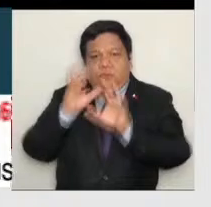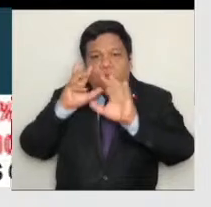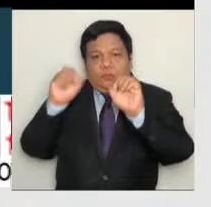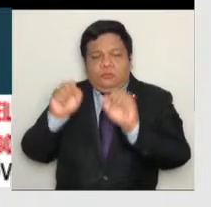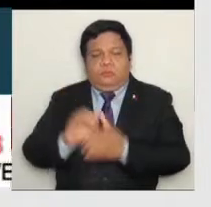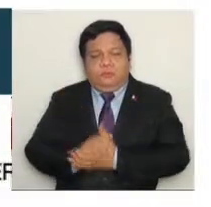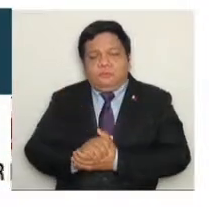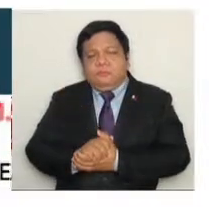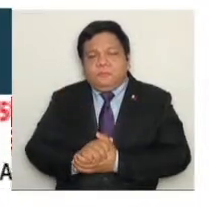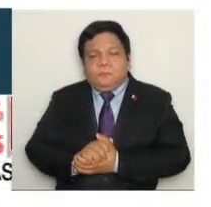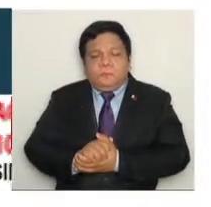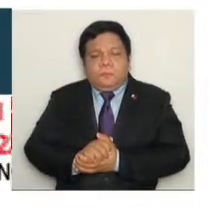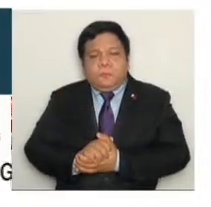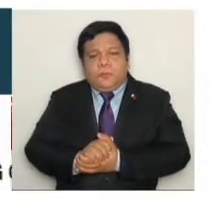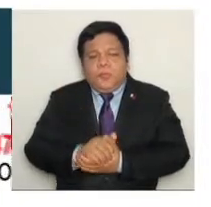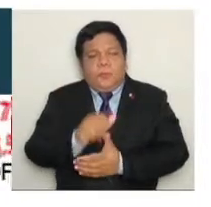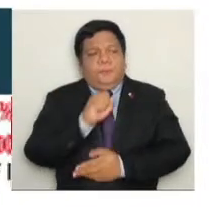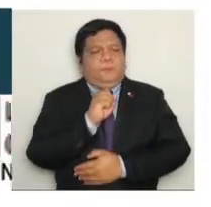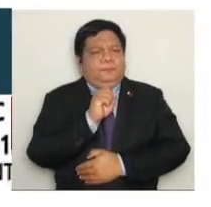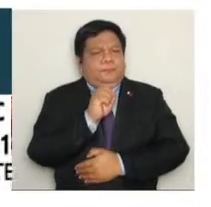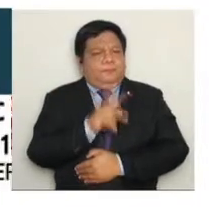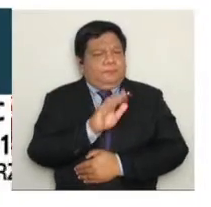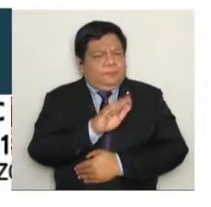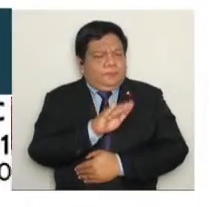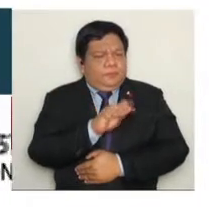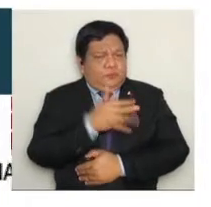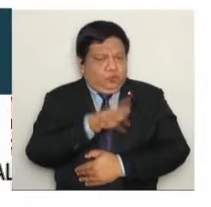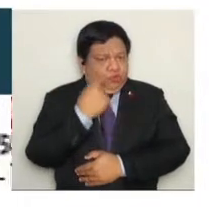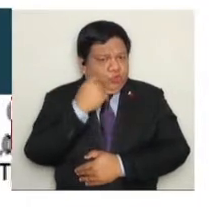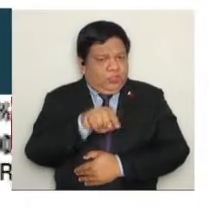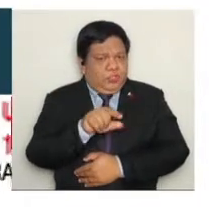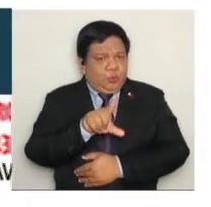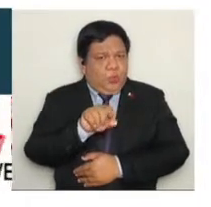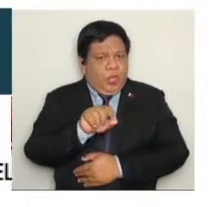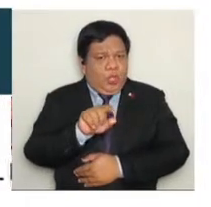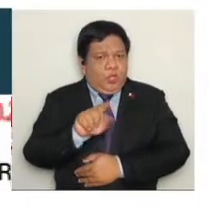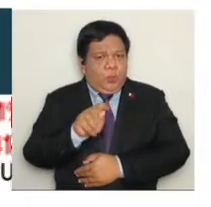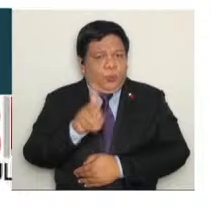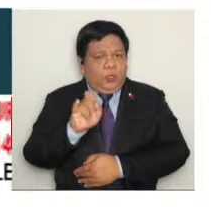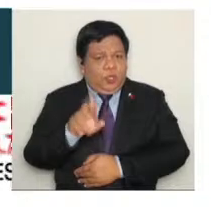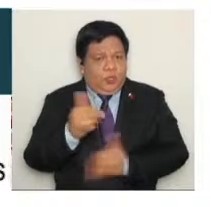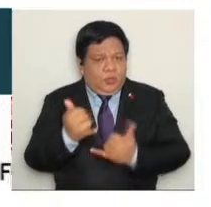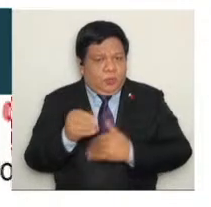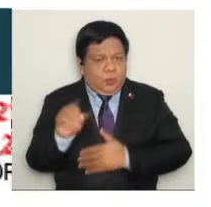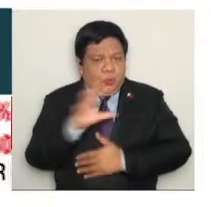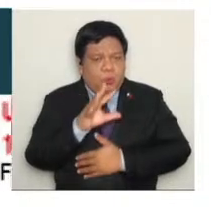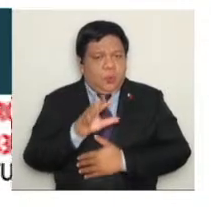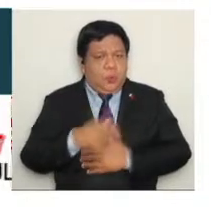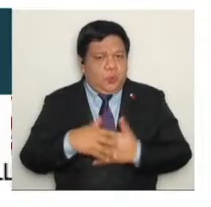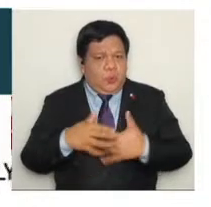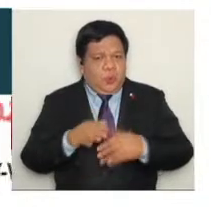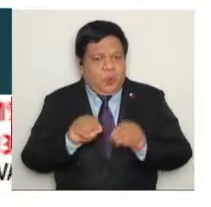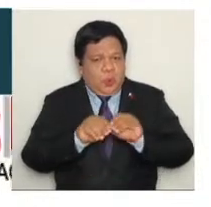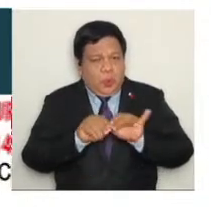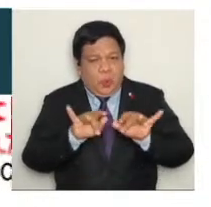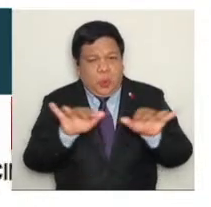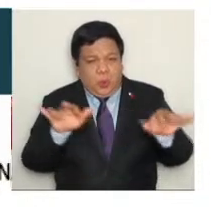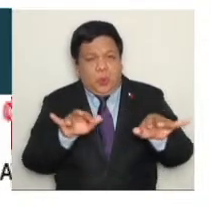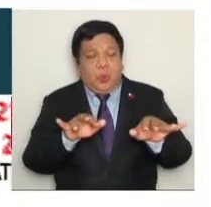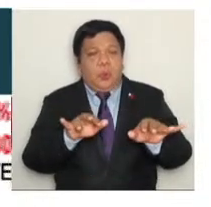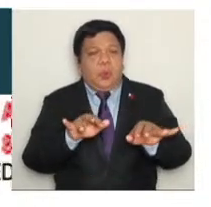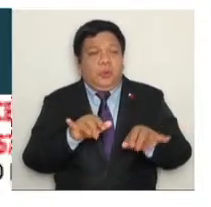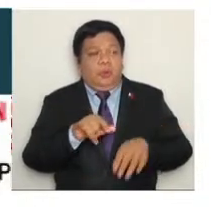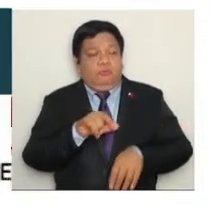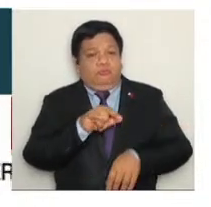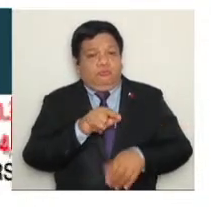way, Secretary Roque, have you checked Twitter this morning? It was on fire when you shared